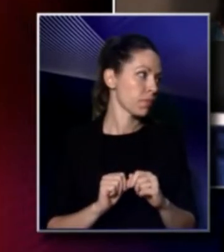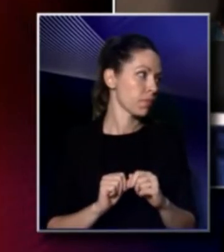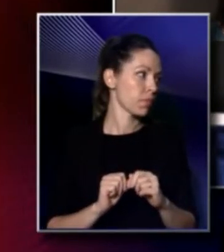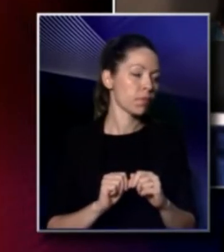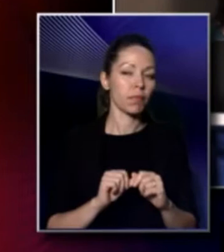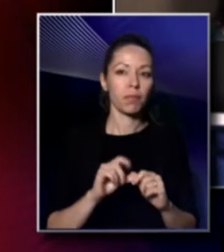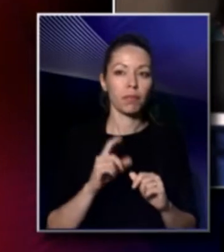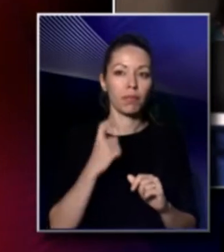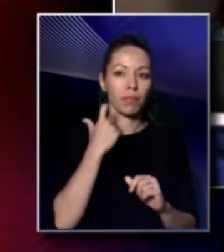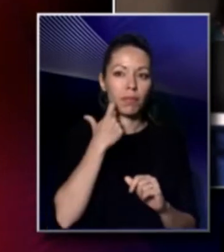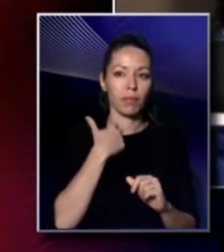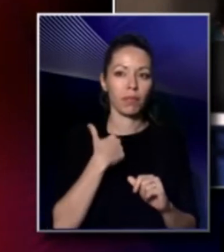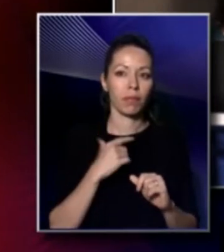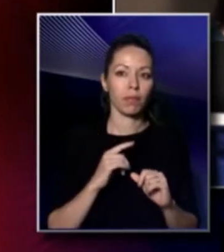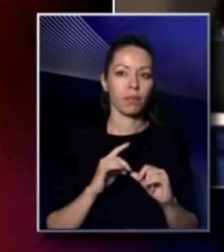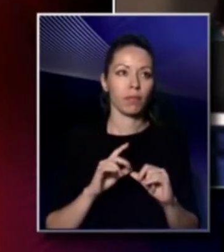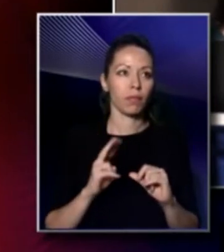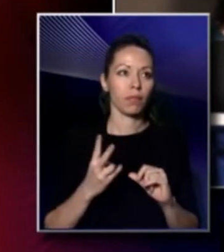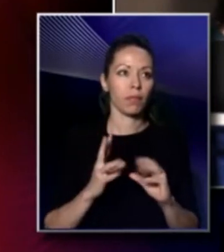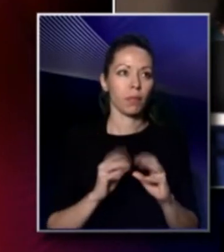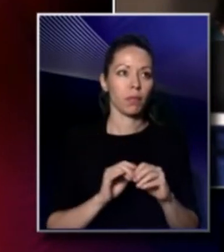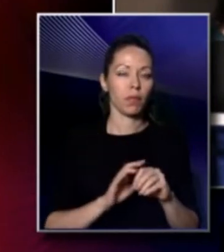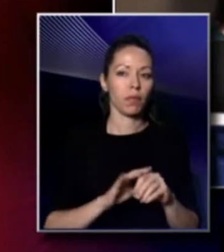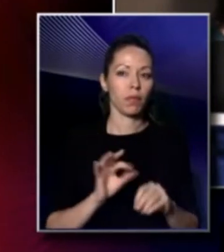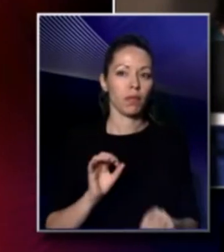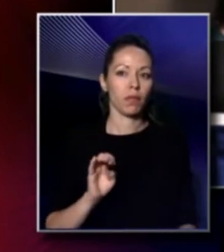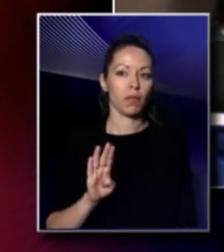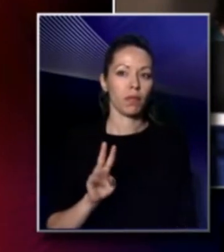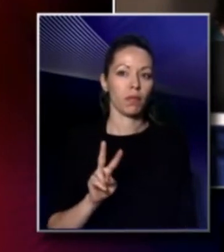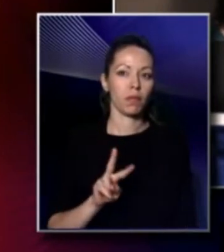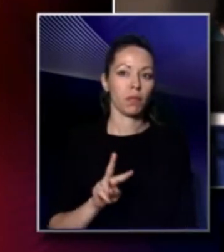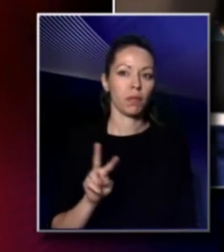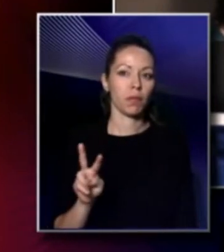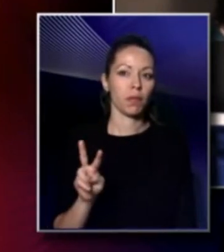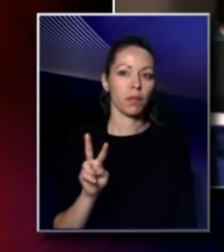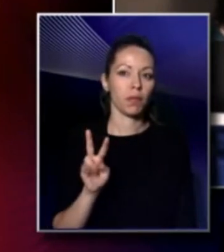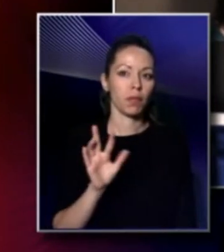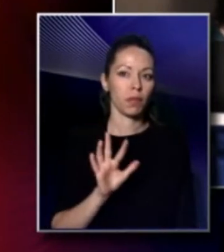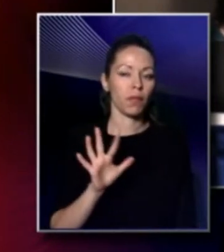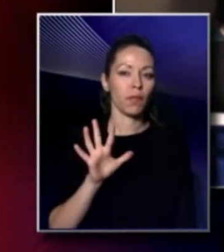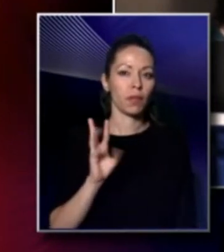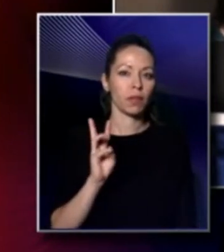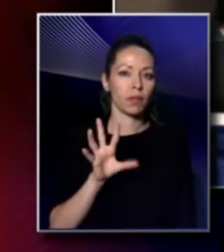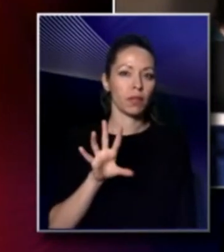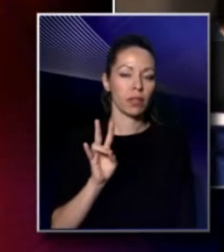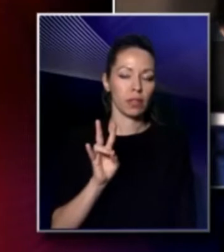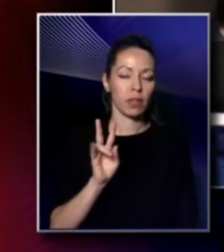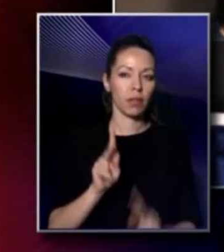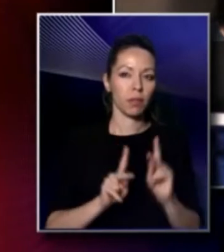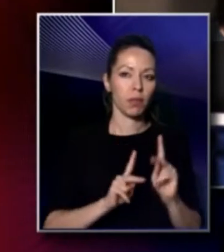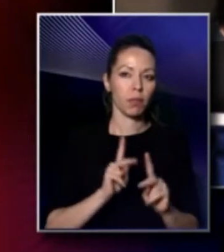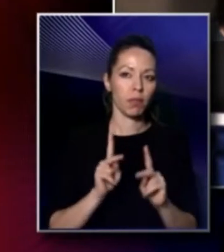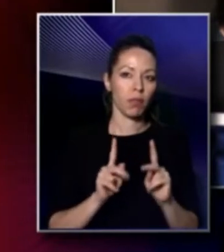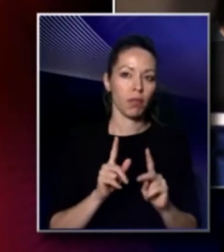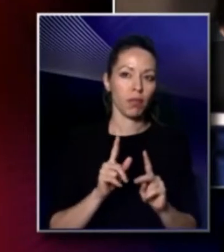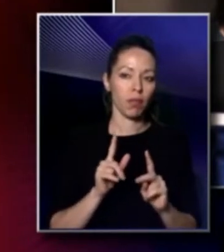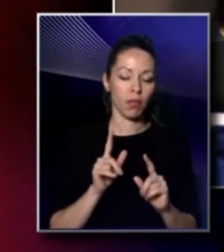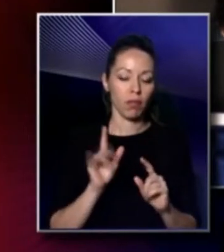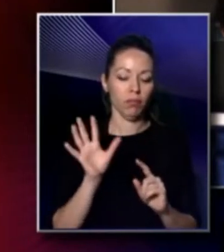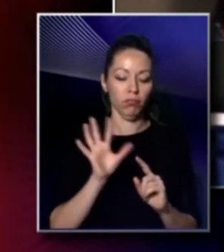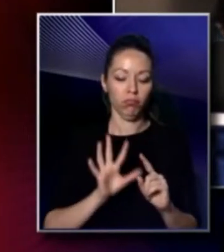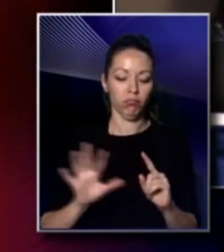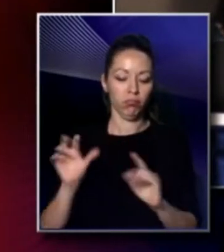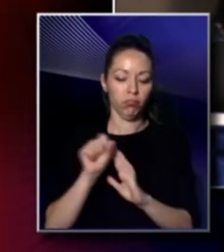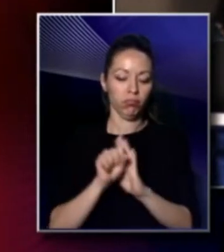on February 22nd. We had something like 56, 57 people from all over the